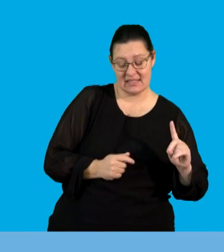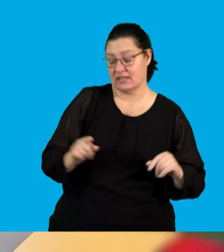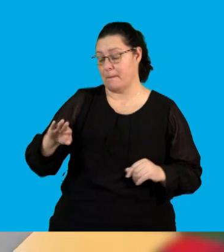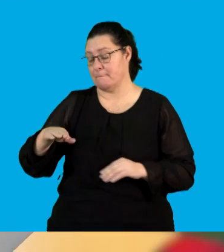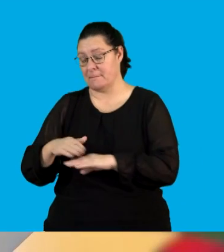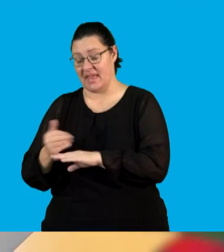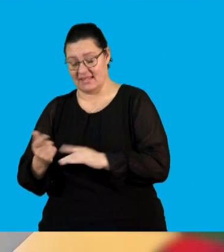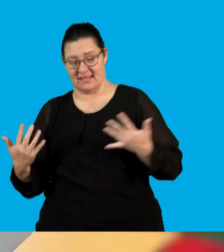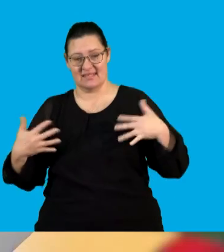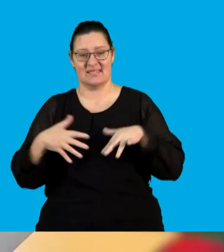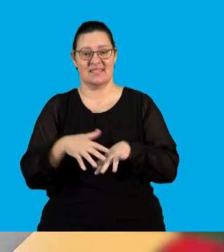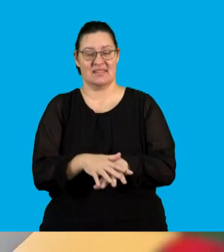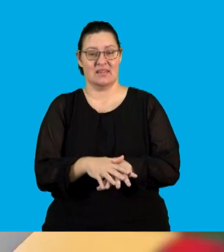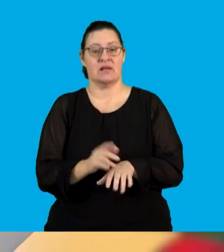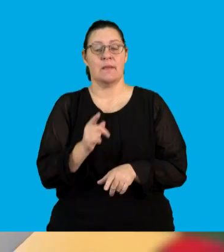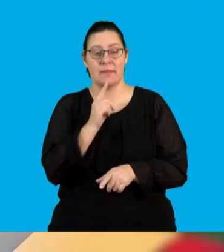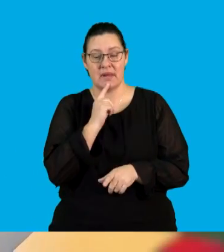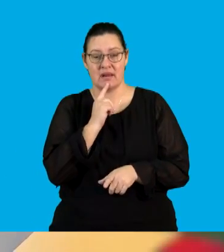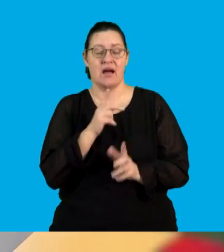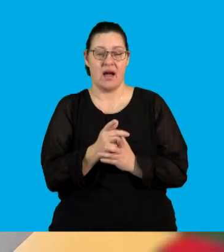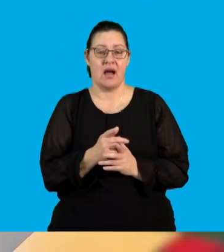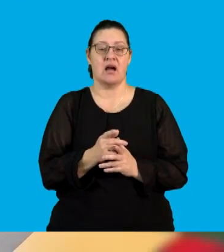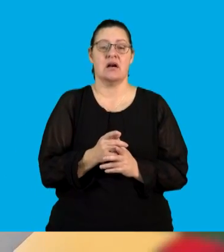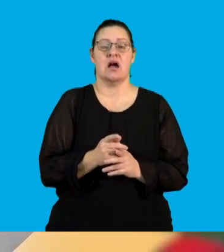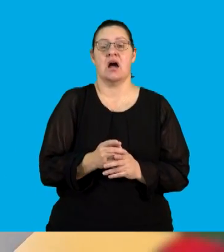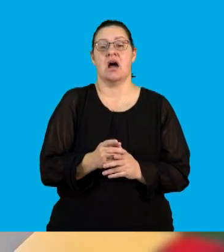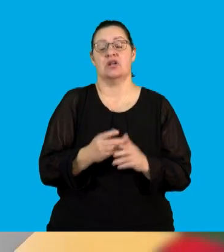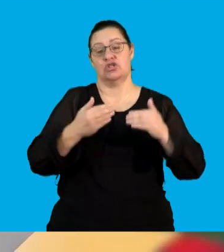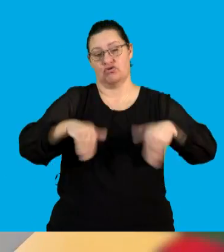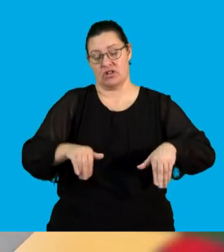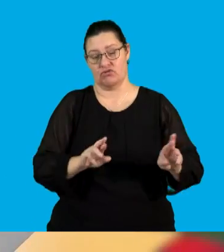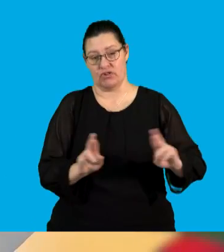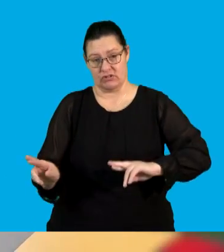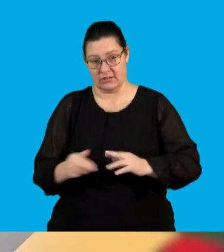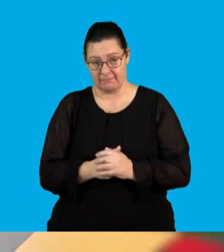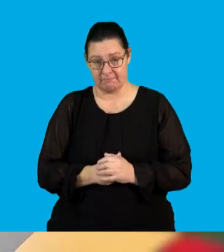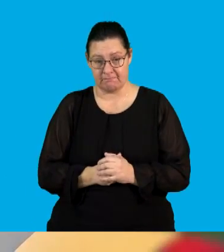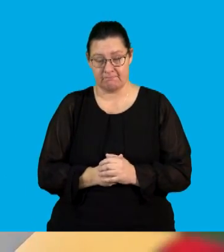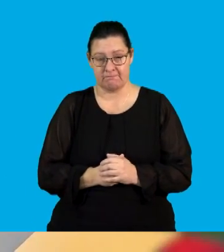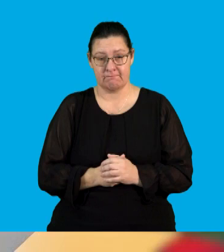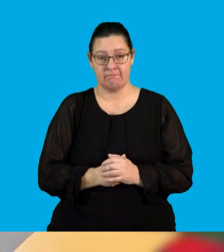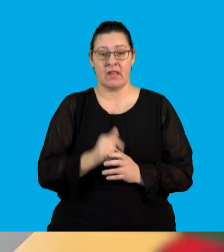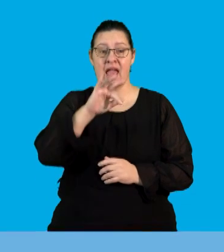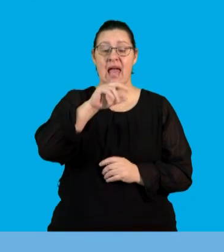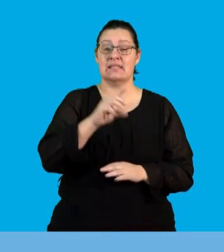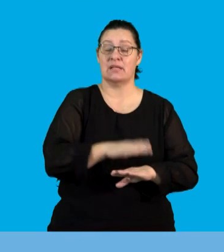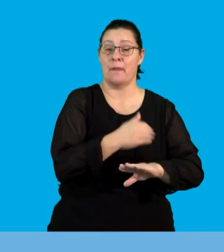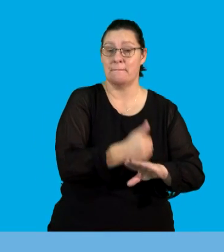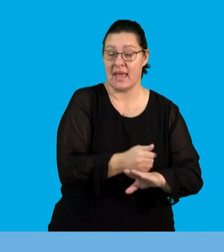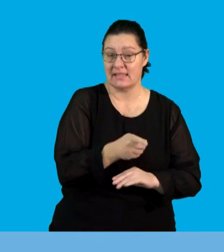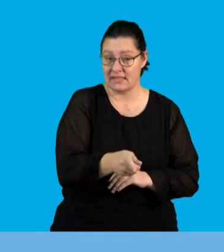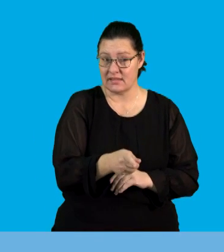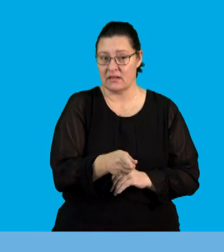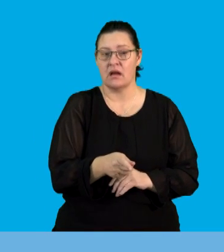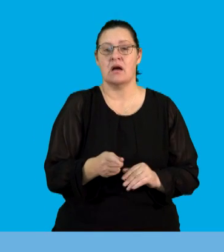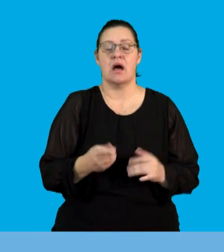base that are mixed together, that are reacted together, that entire reaction is called a neutralization reaction. Now, an